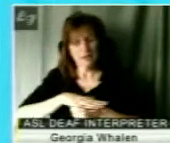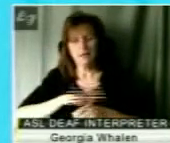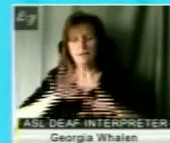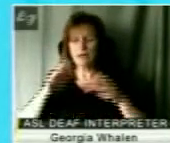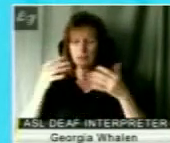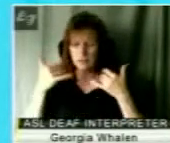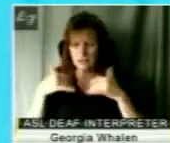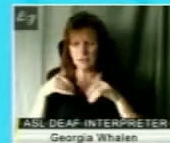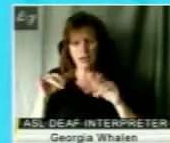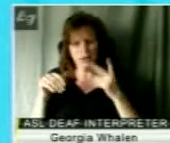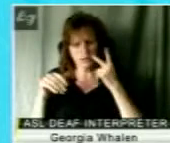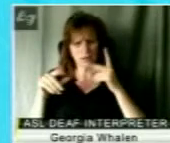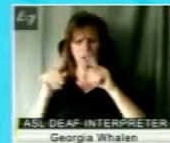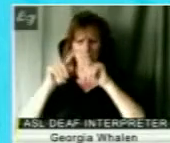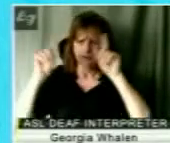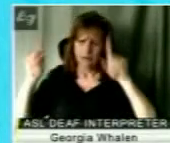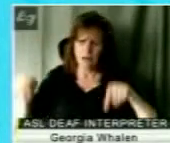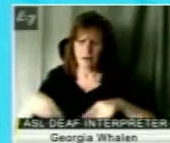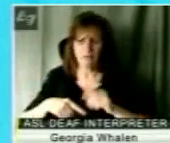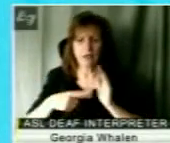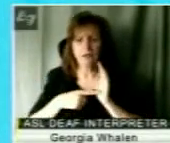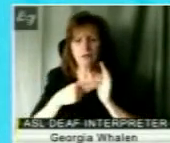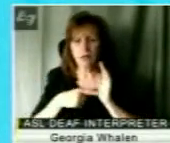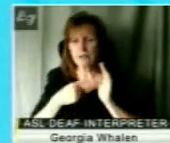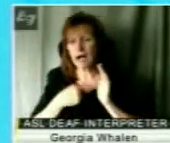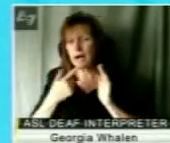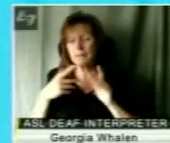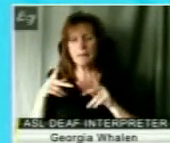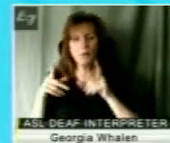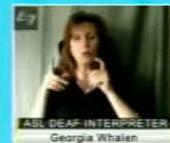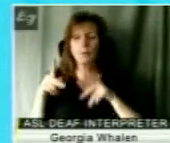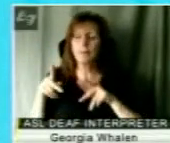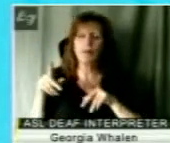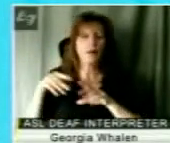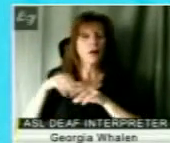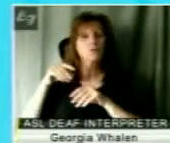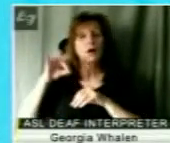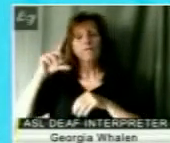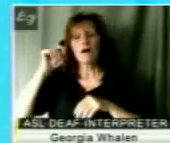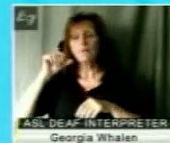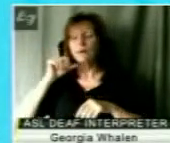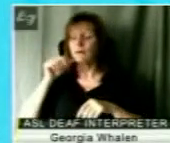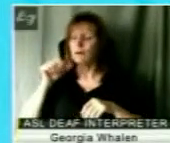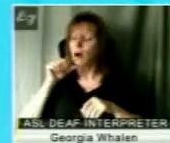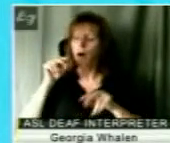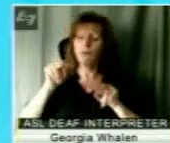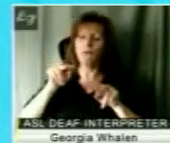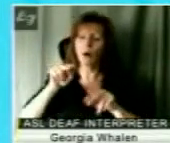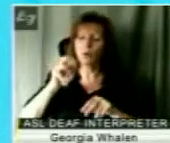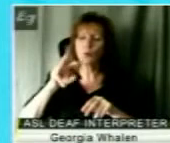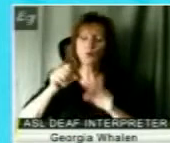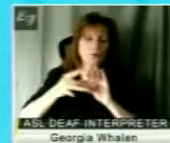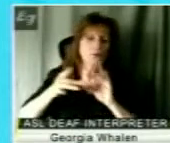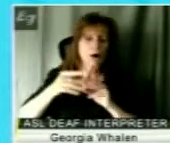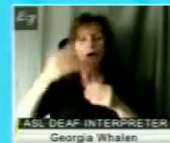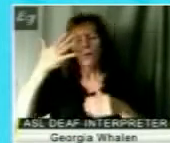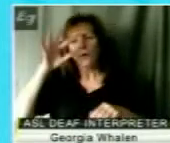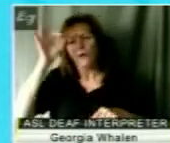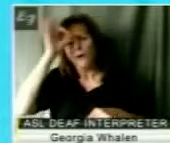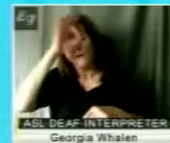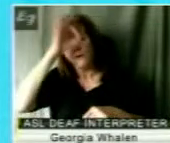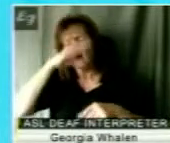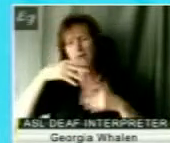sometimes, of course, they're not reading the local media, they're not picking up the local messages. The last thing is we did